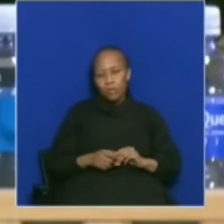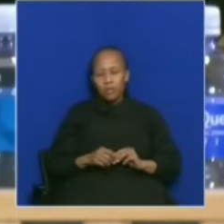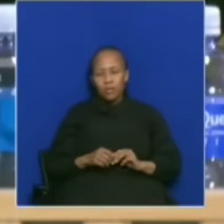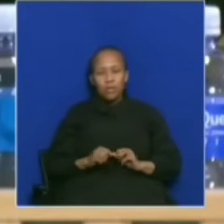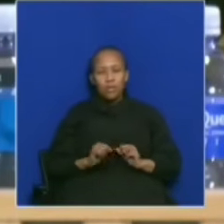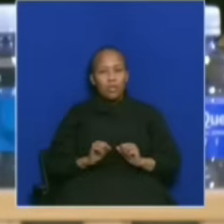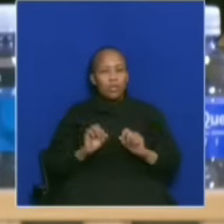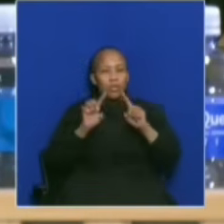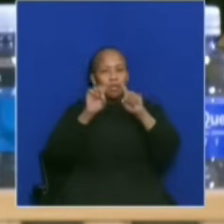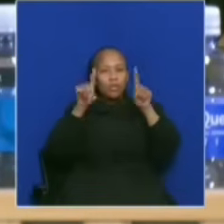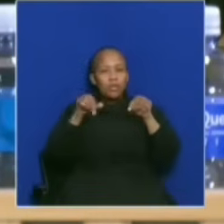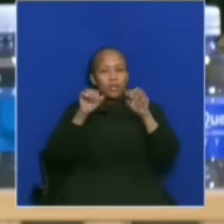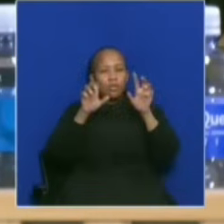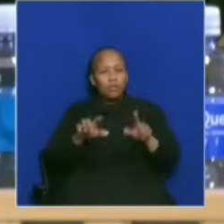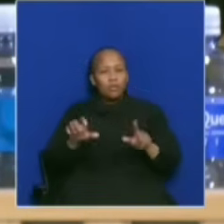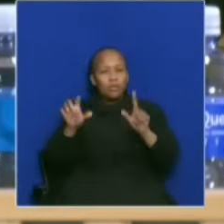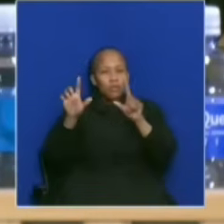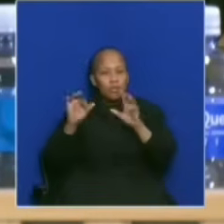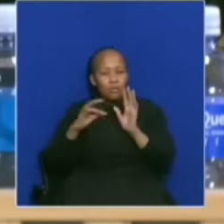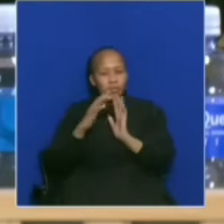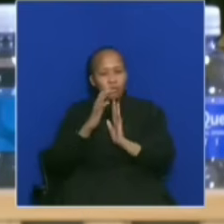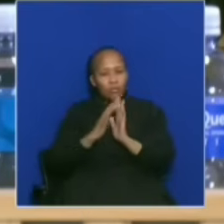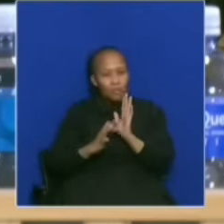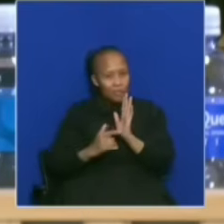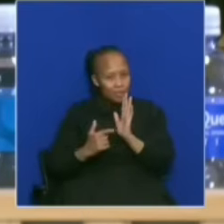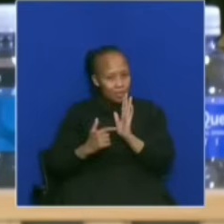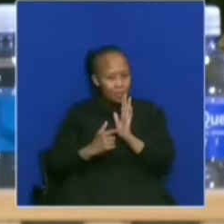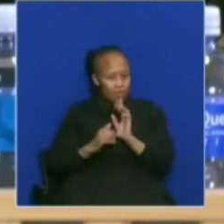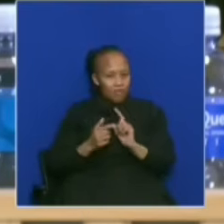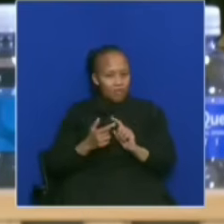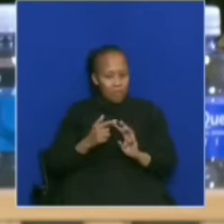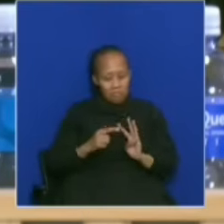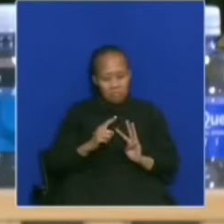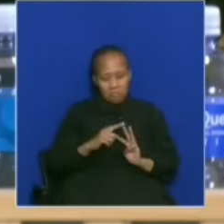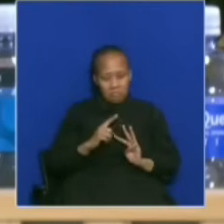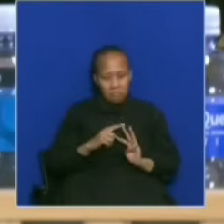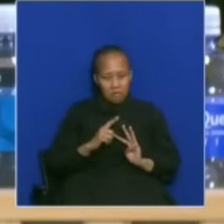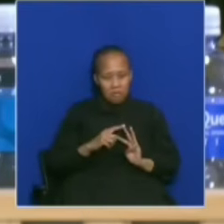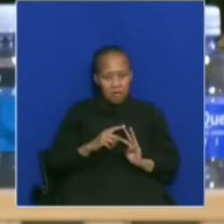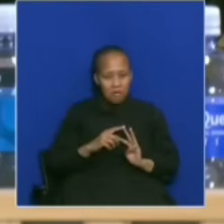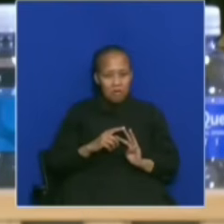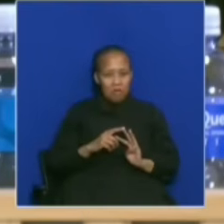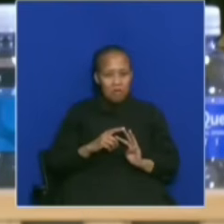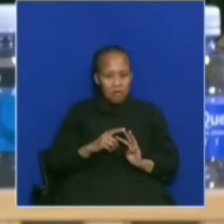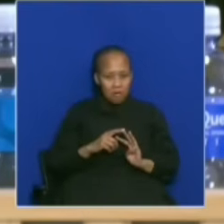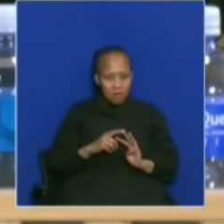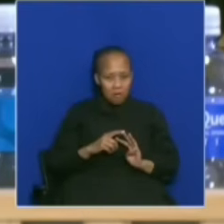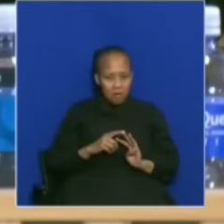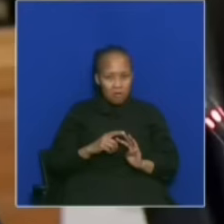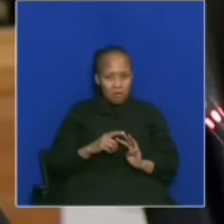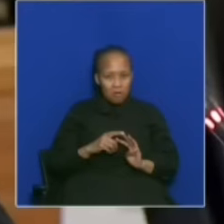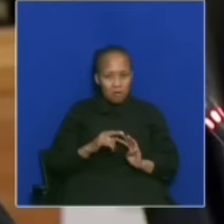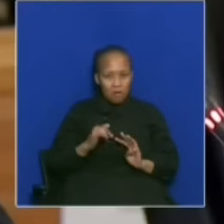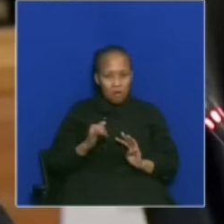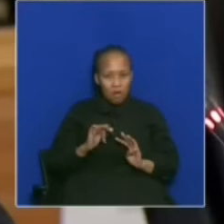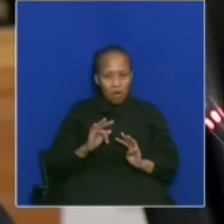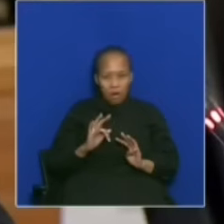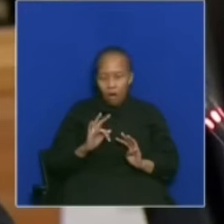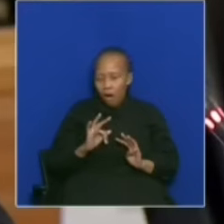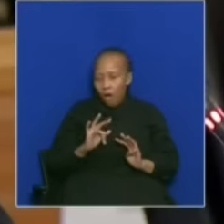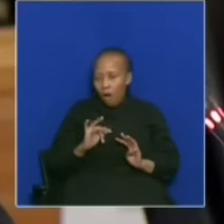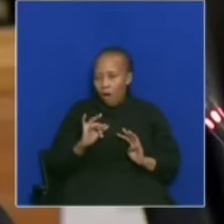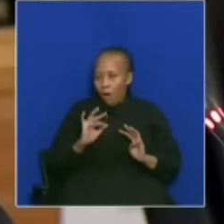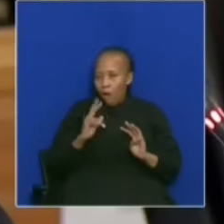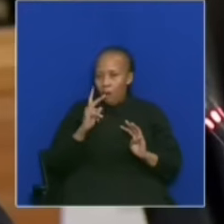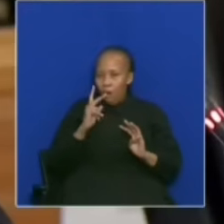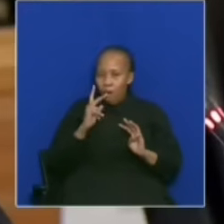of them from Mr. Syed. Where do we see that they are going to General Khan? Oh, because these chats are taken from